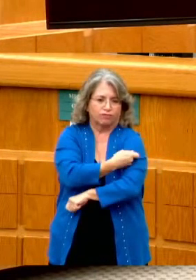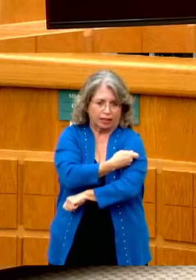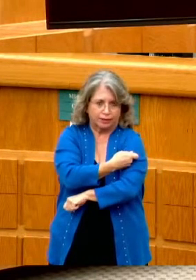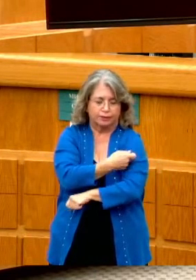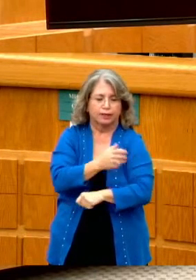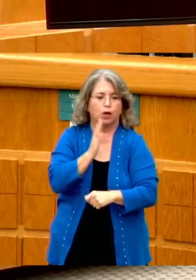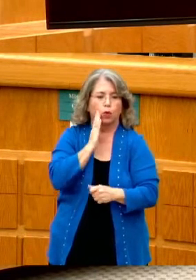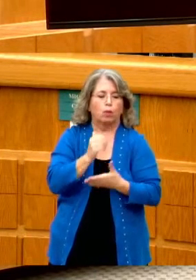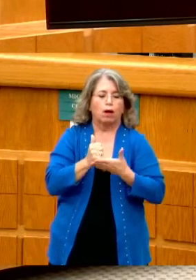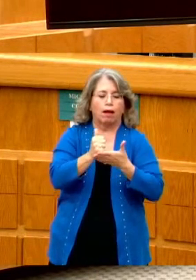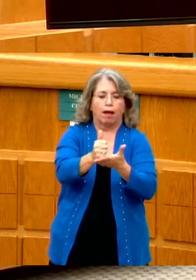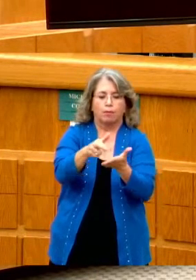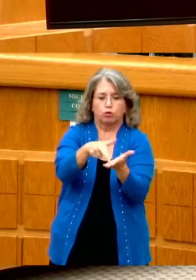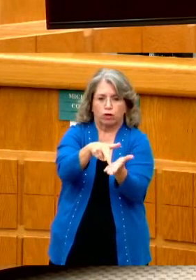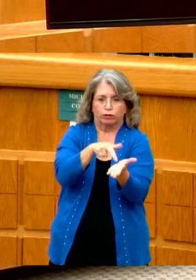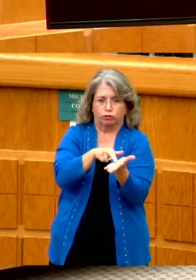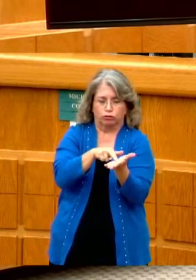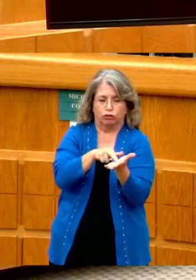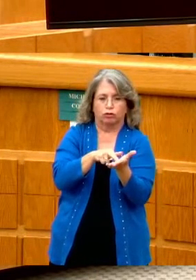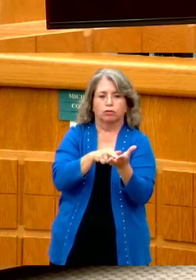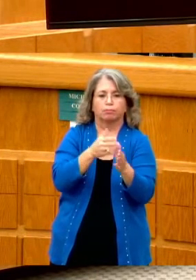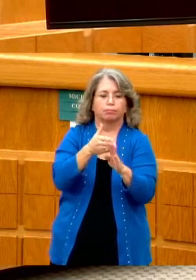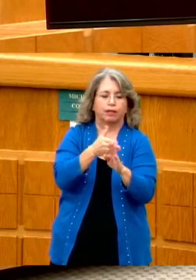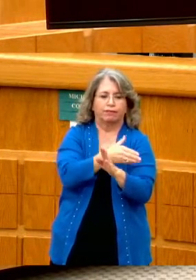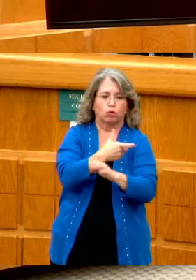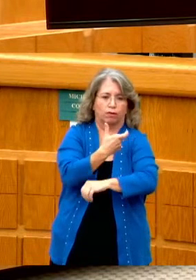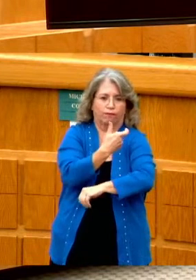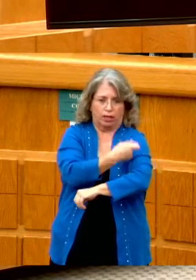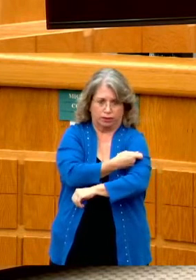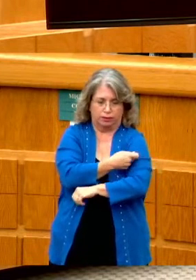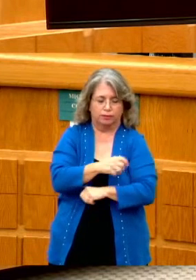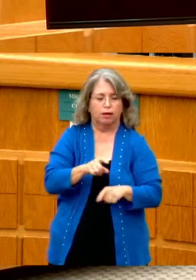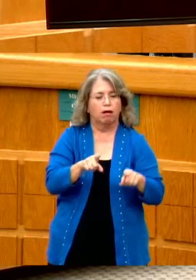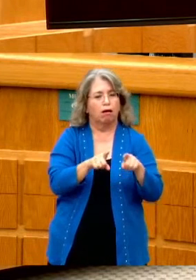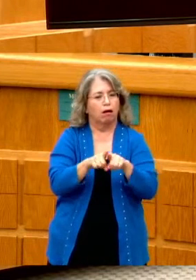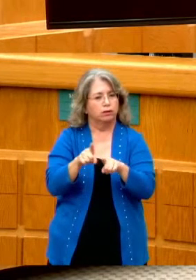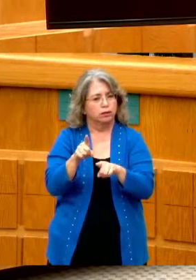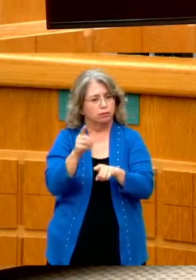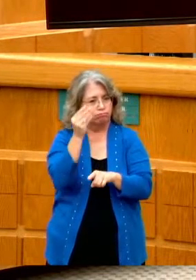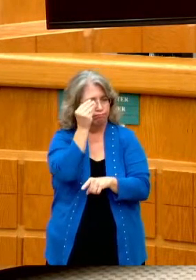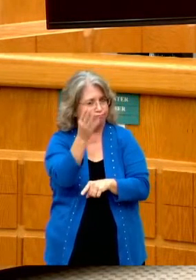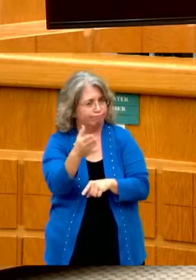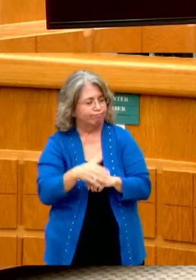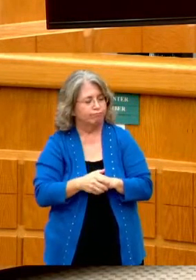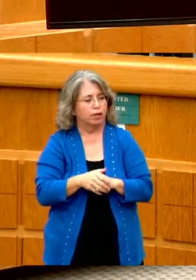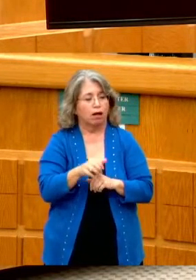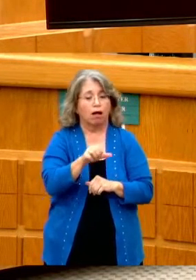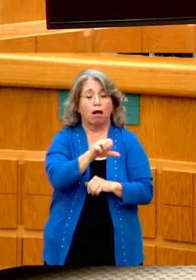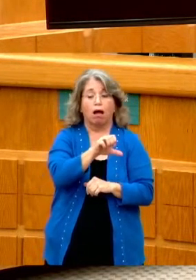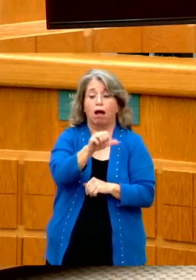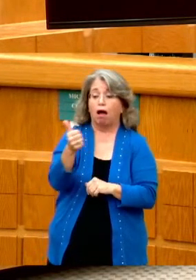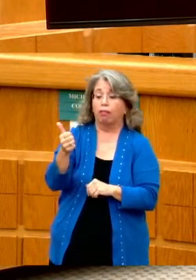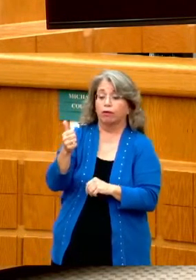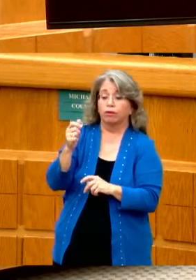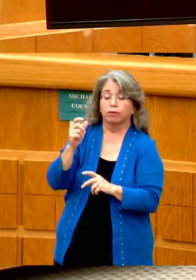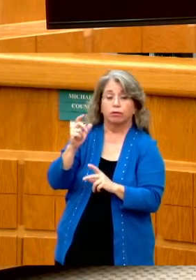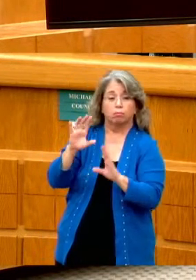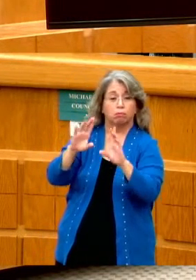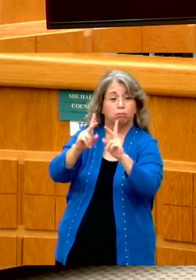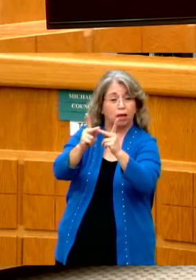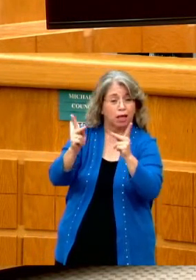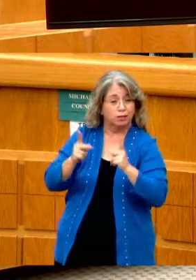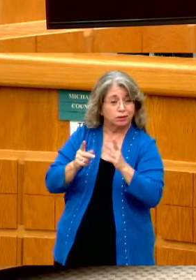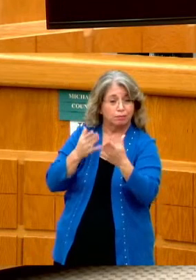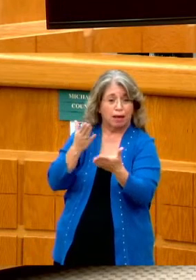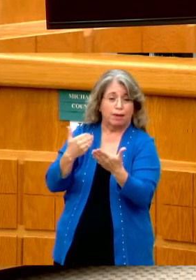to receiving your vaccine. Also, it's important to note that other providers have different registration